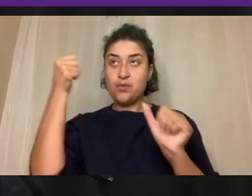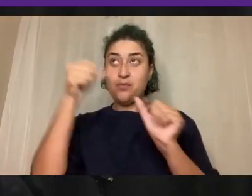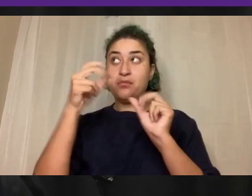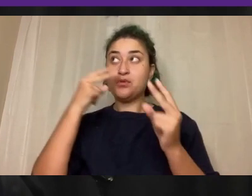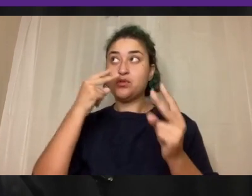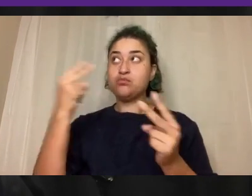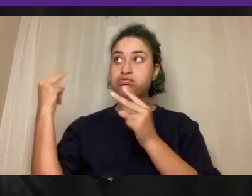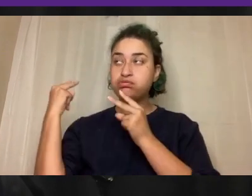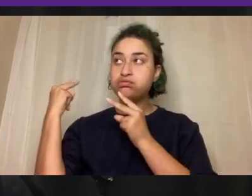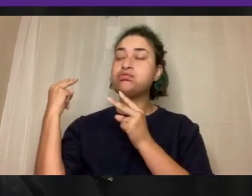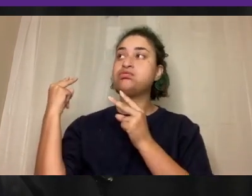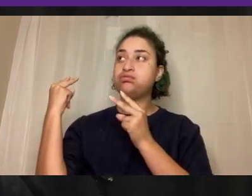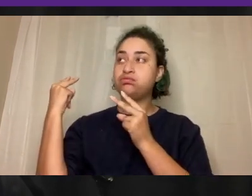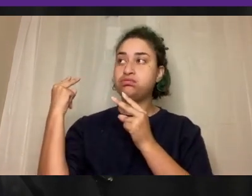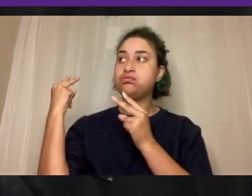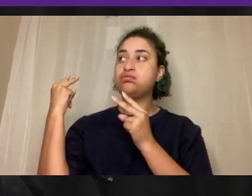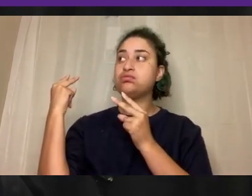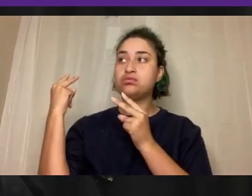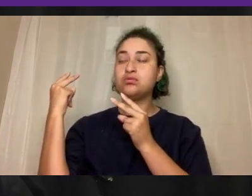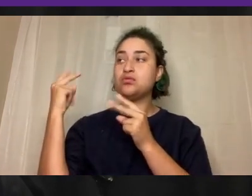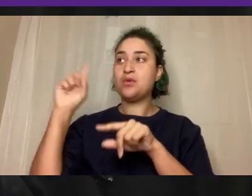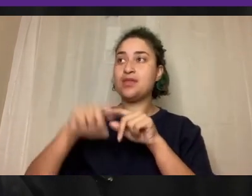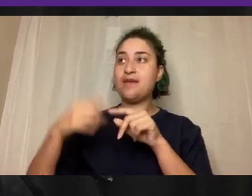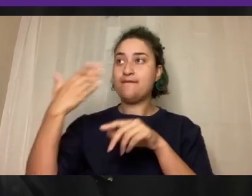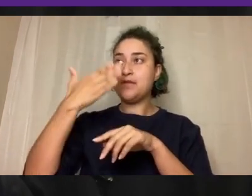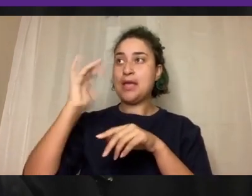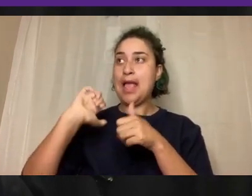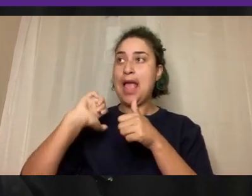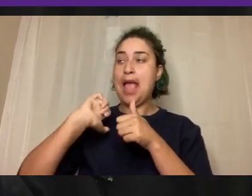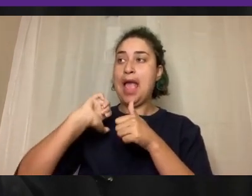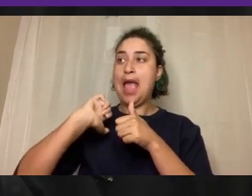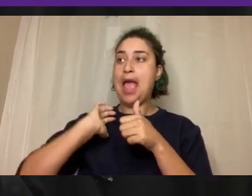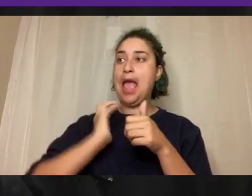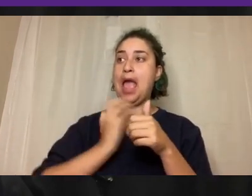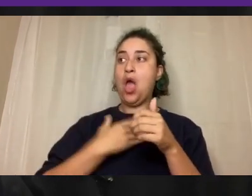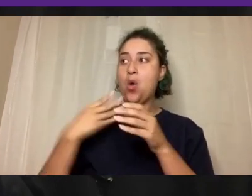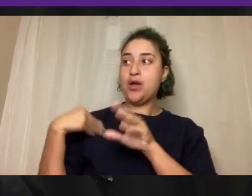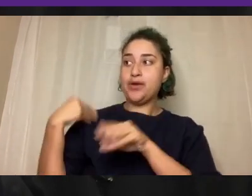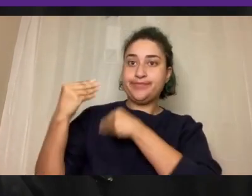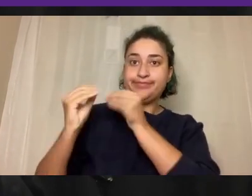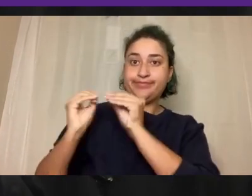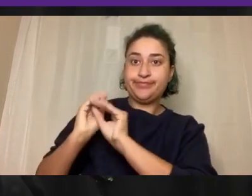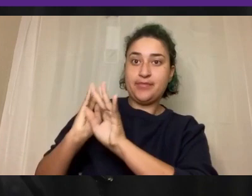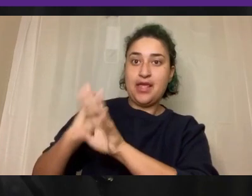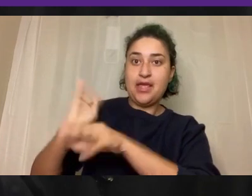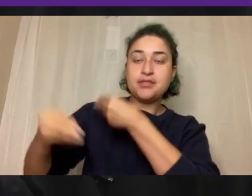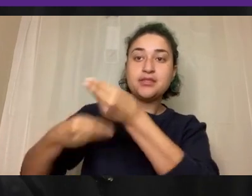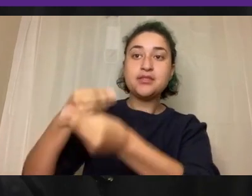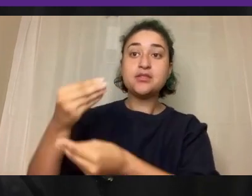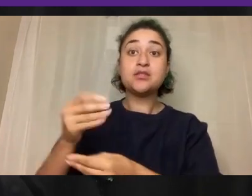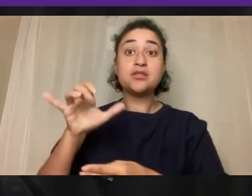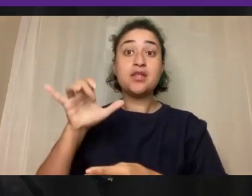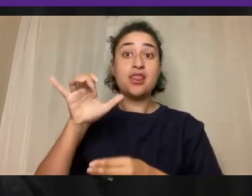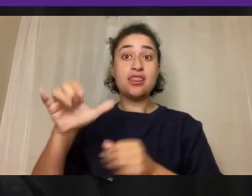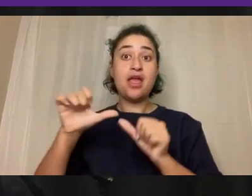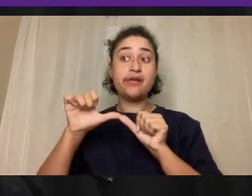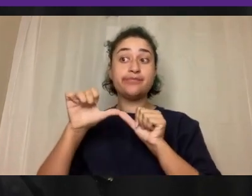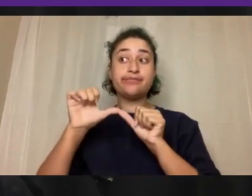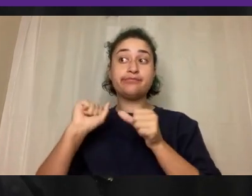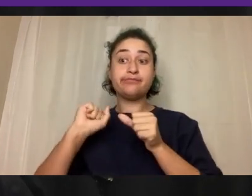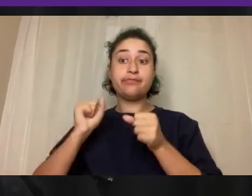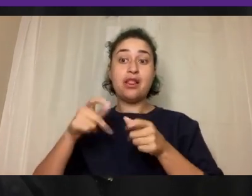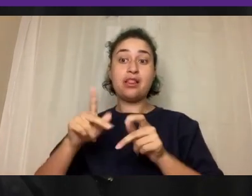to our ancestors. And that allows us to continue building this resiliency, right? To envision a better